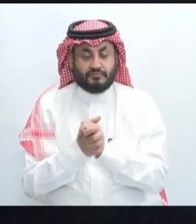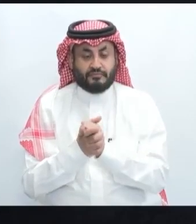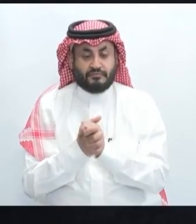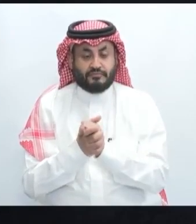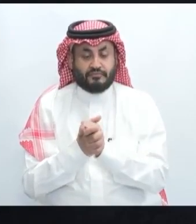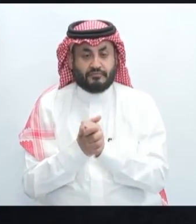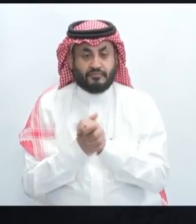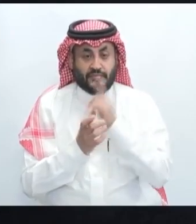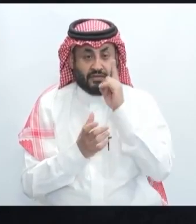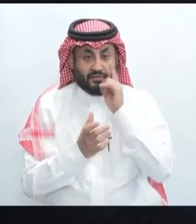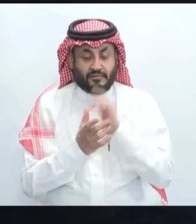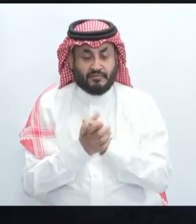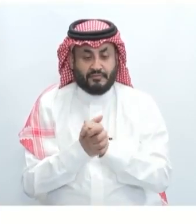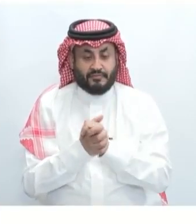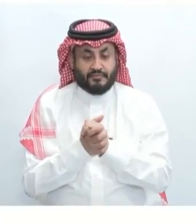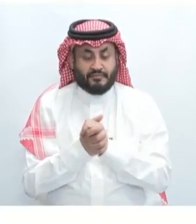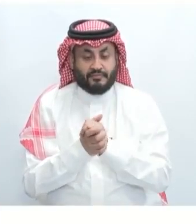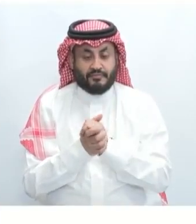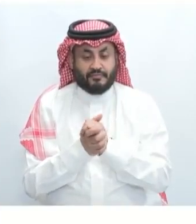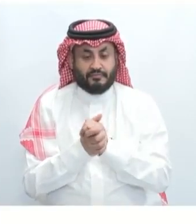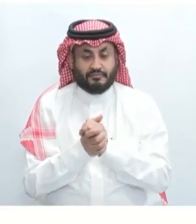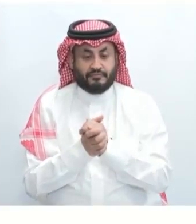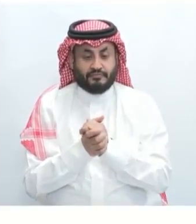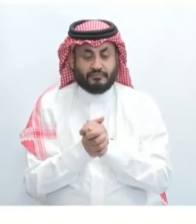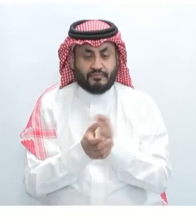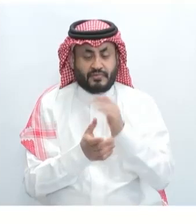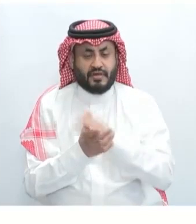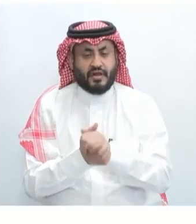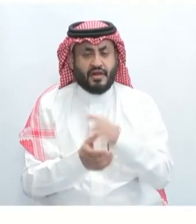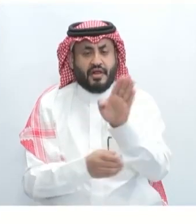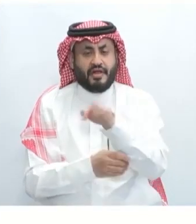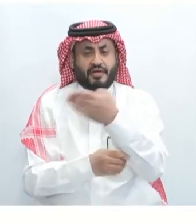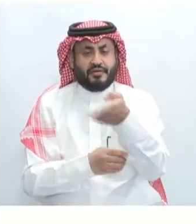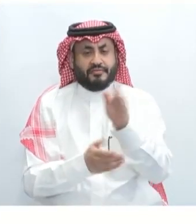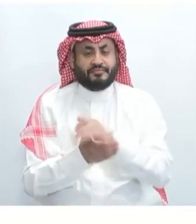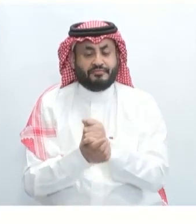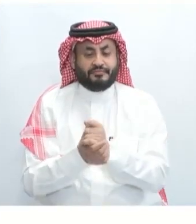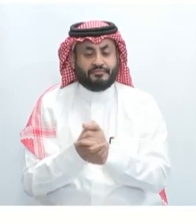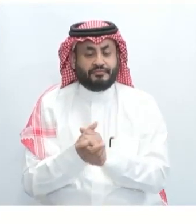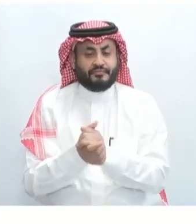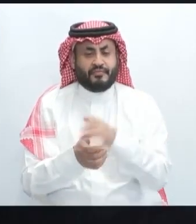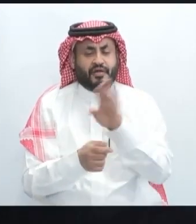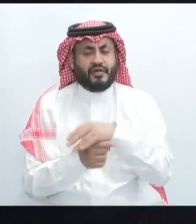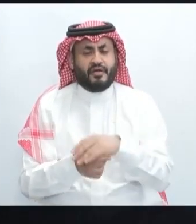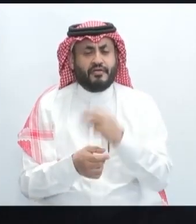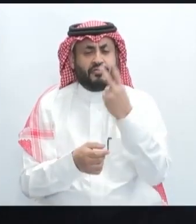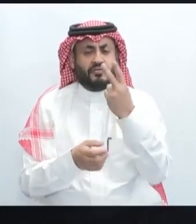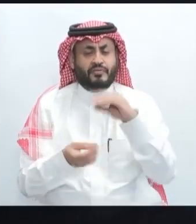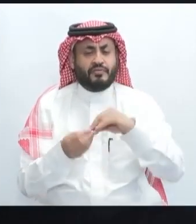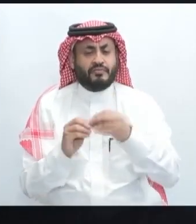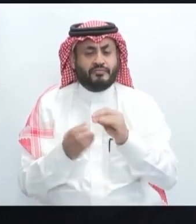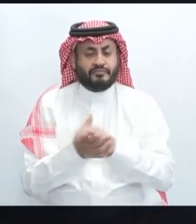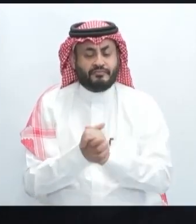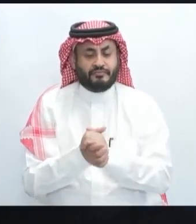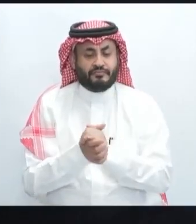balloon. Yellow balloon, perfect. Okay, after that, we have a flag here and it has two colors